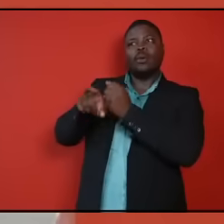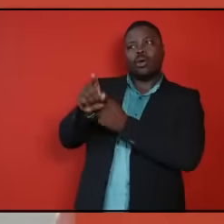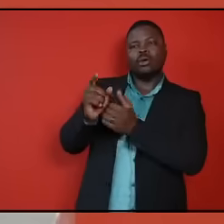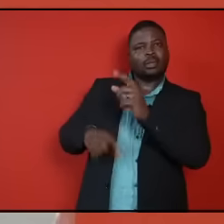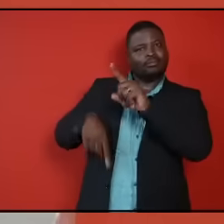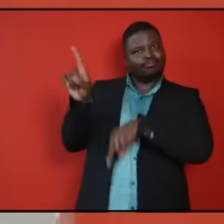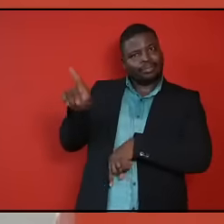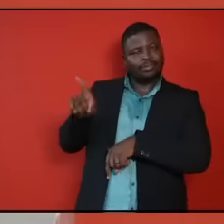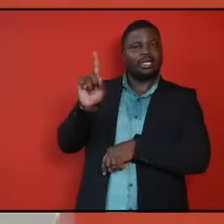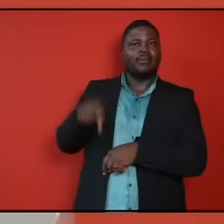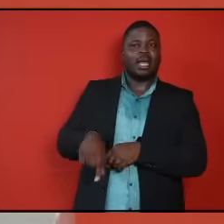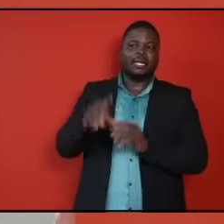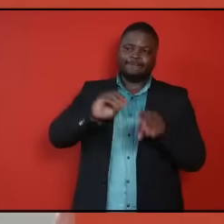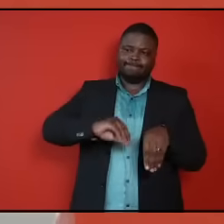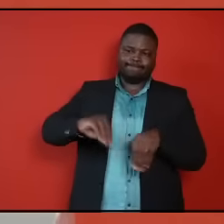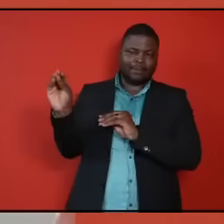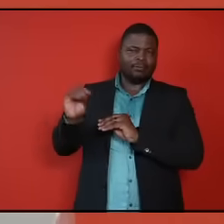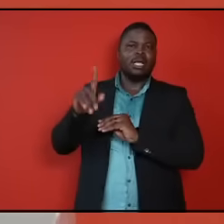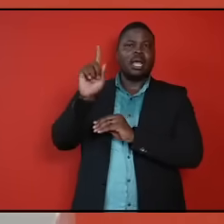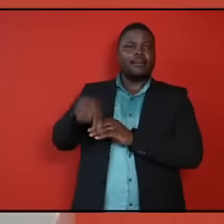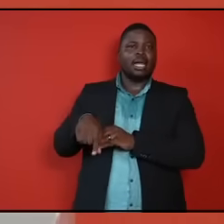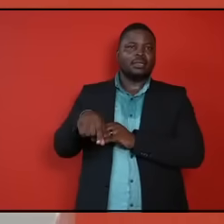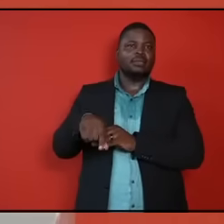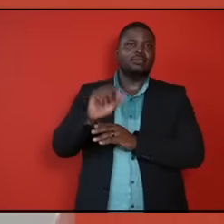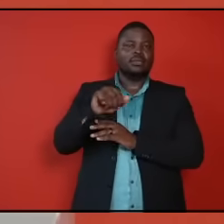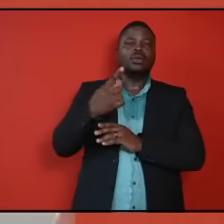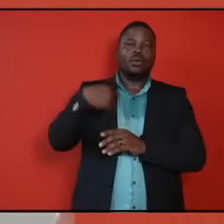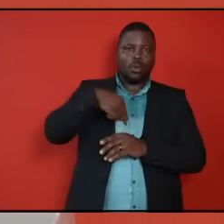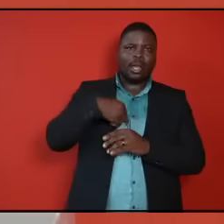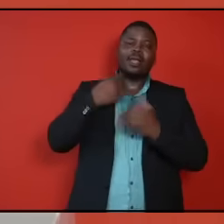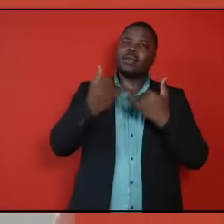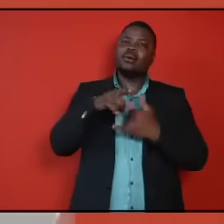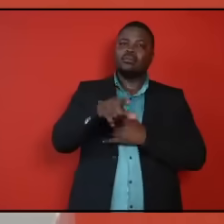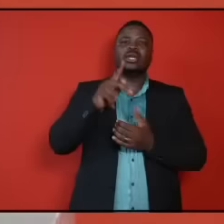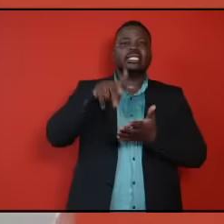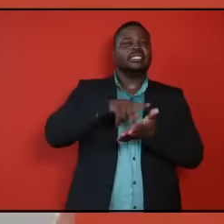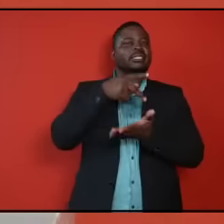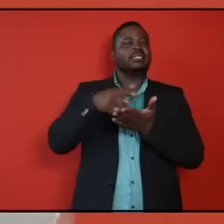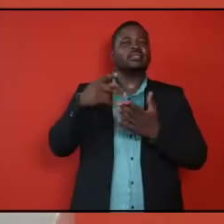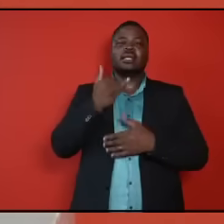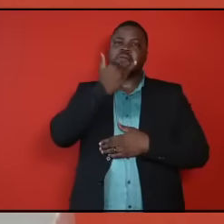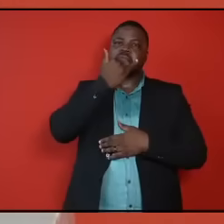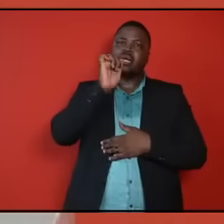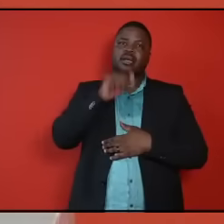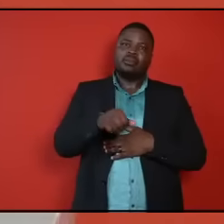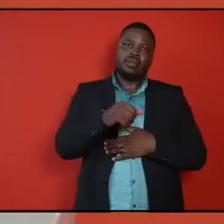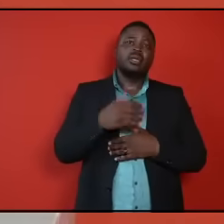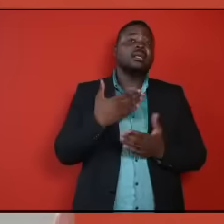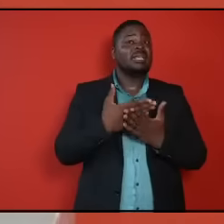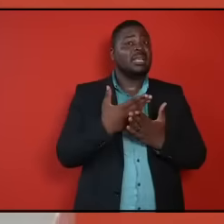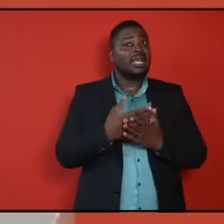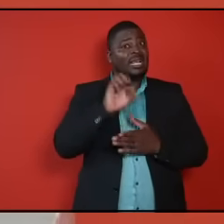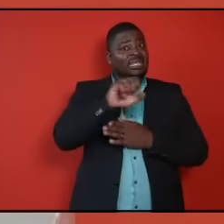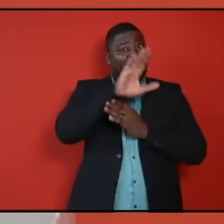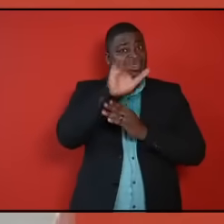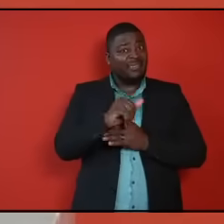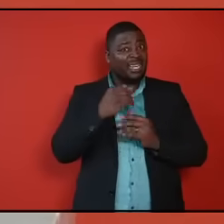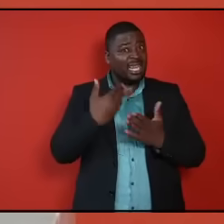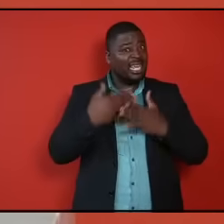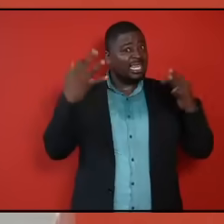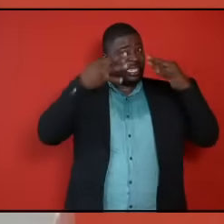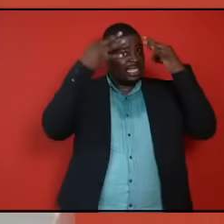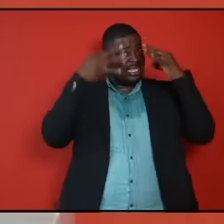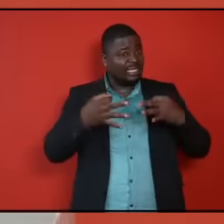fully support that. We were actually jumping. And we were like, can South Africa take such a strong, bold, it